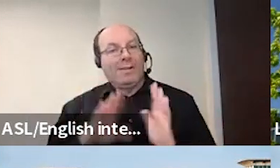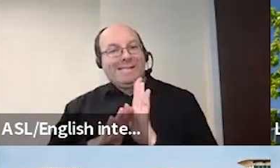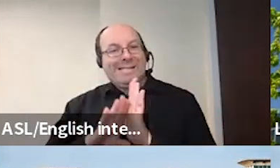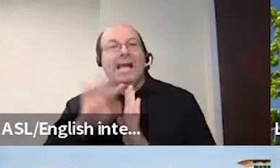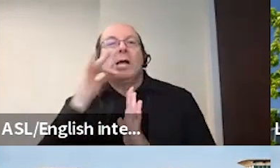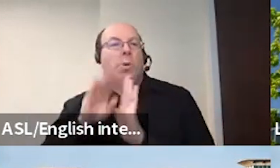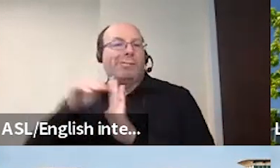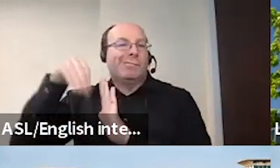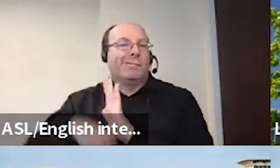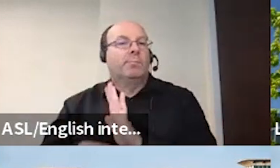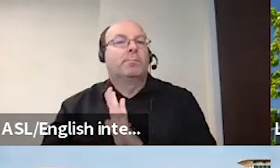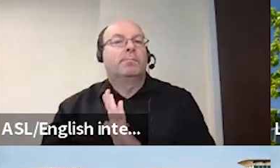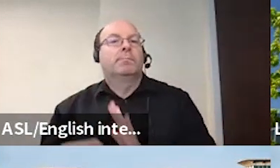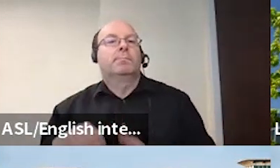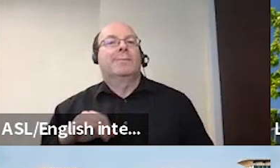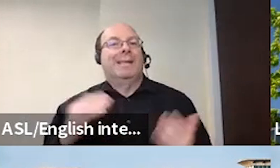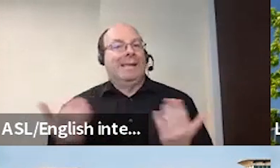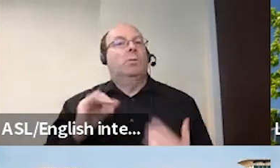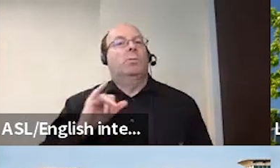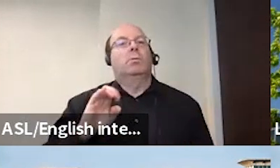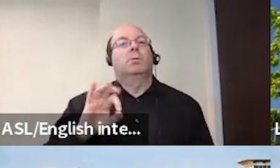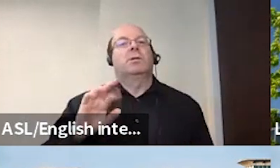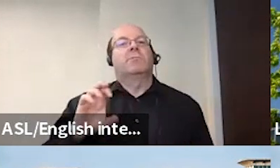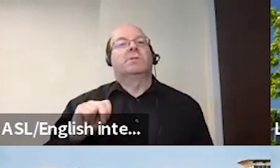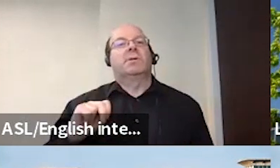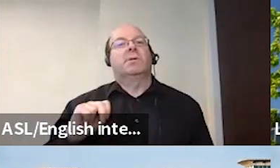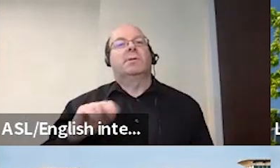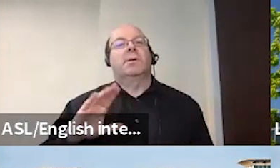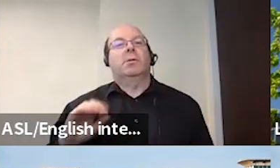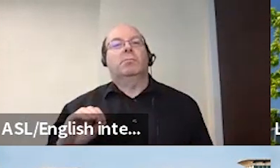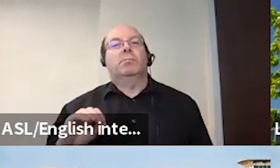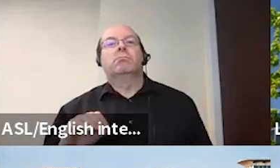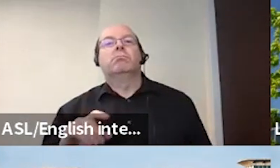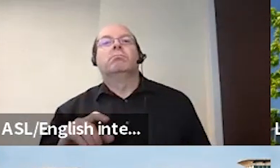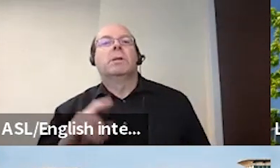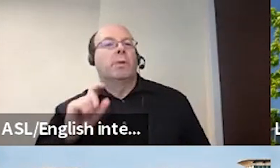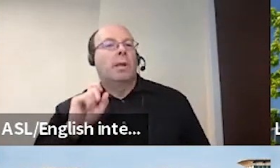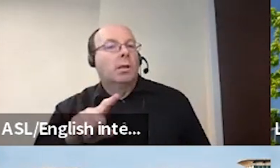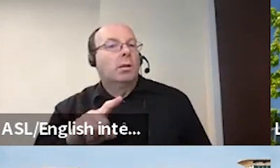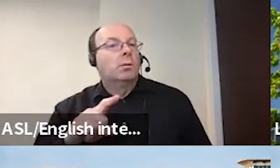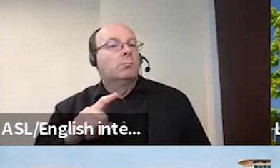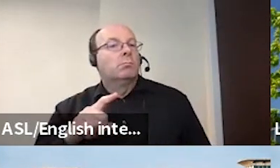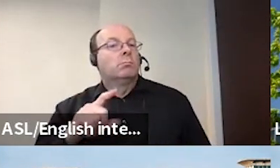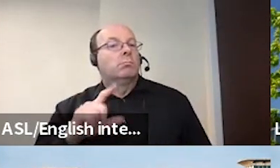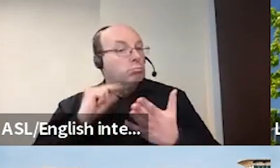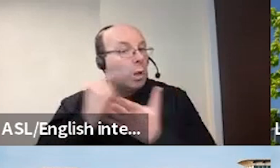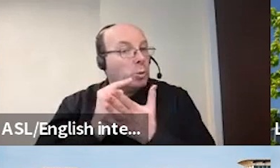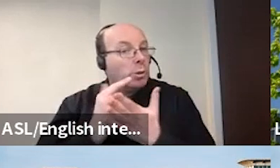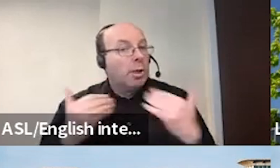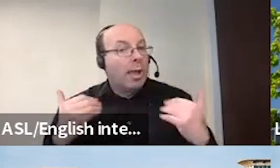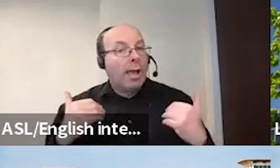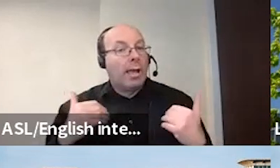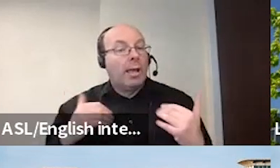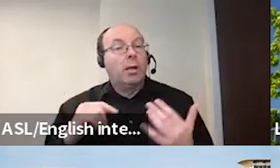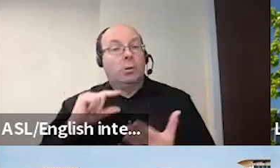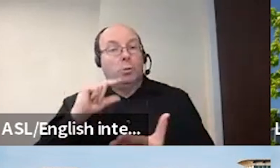Thank you. We've had a question come in asking about commencement. Is there a specific date we can look to by which the final determination